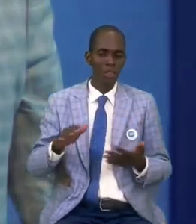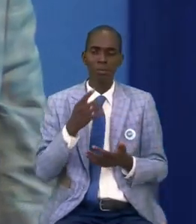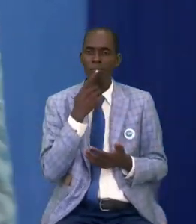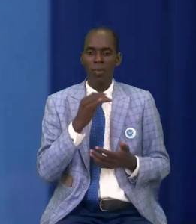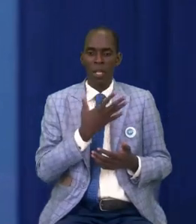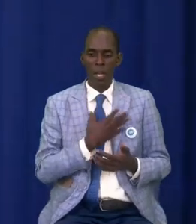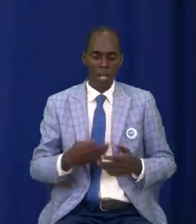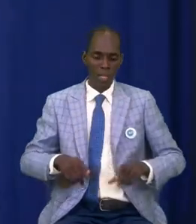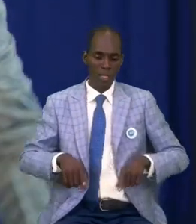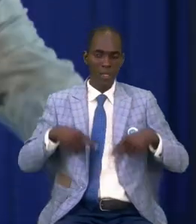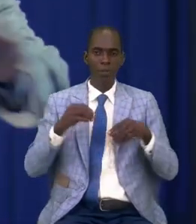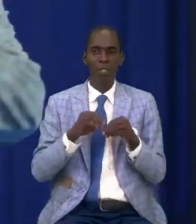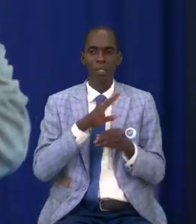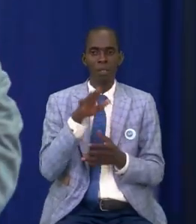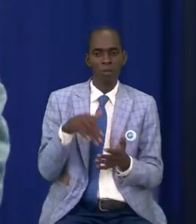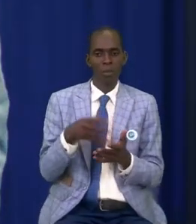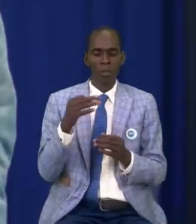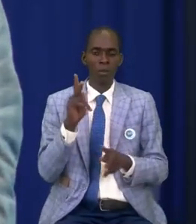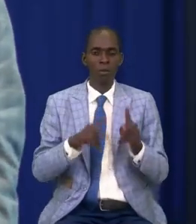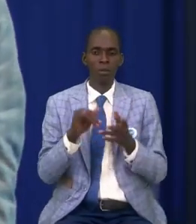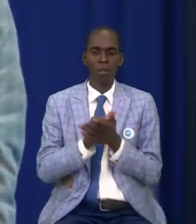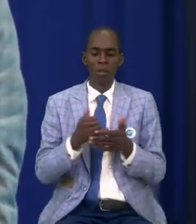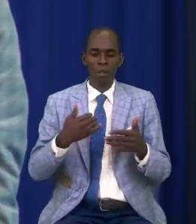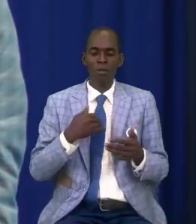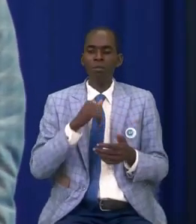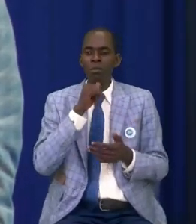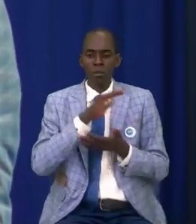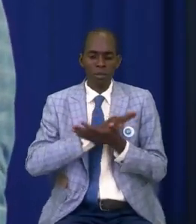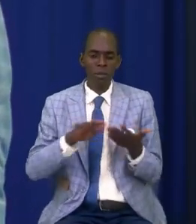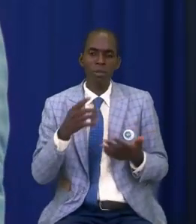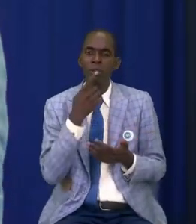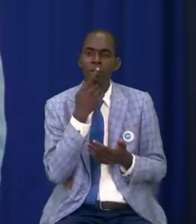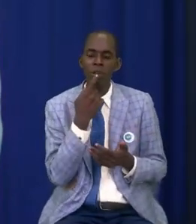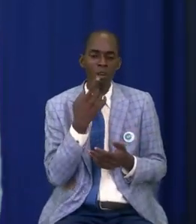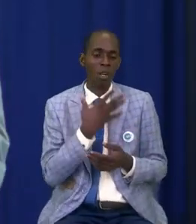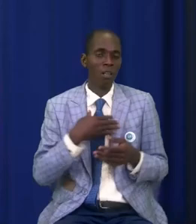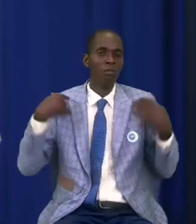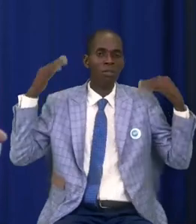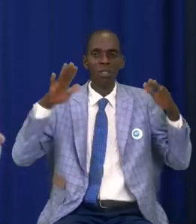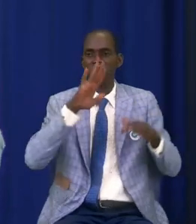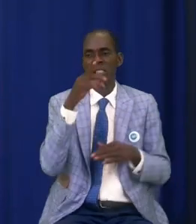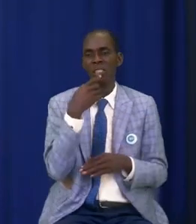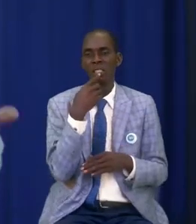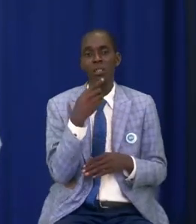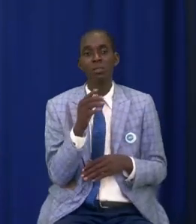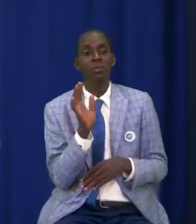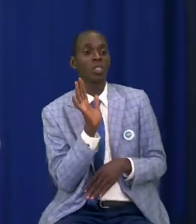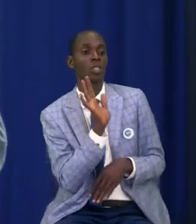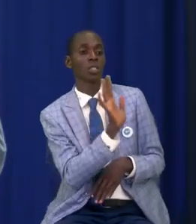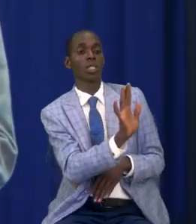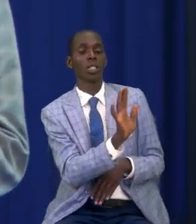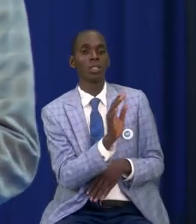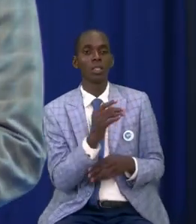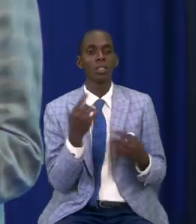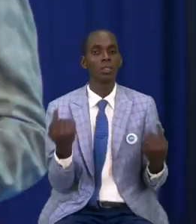the angel did not say their iniquity had been taken away. Why? They didn't confess